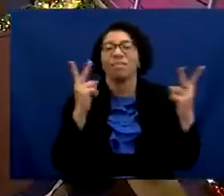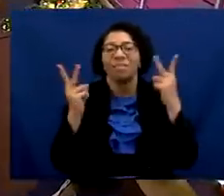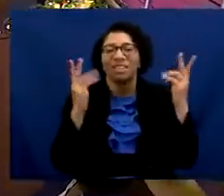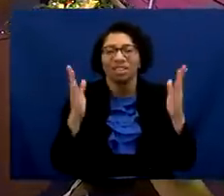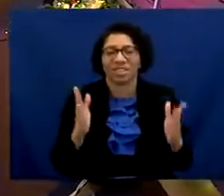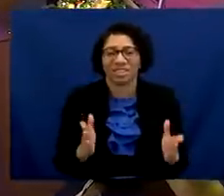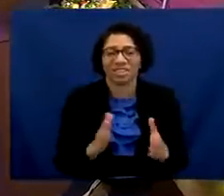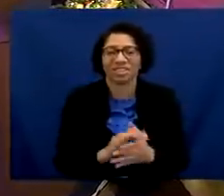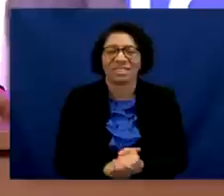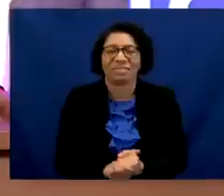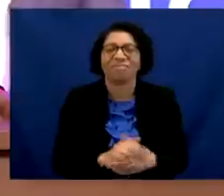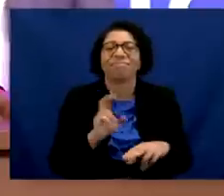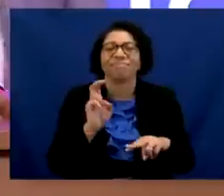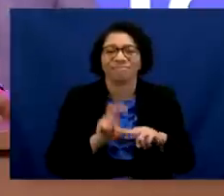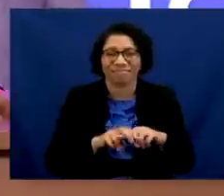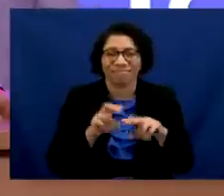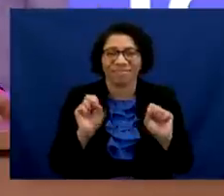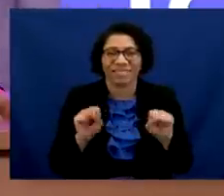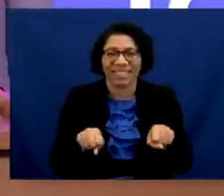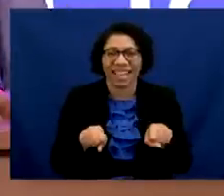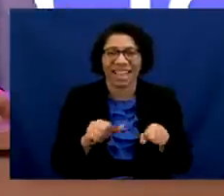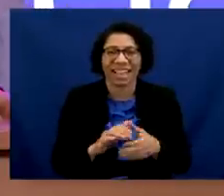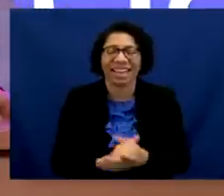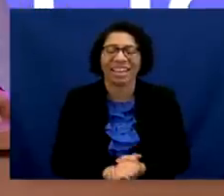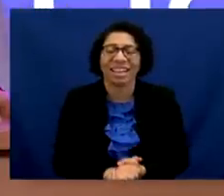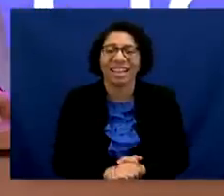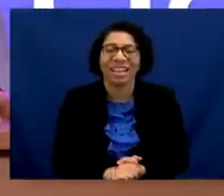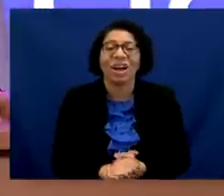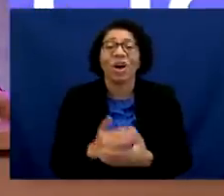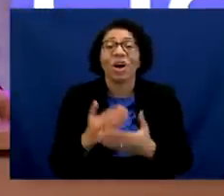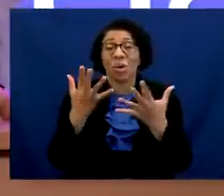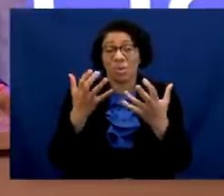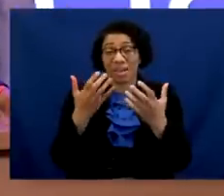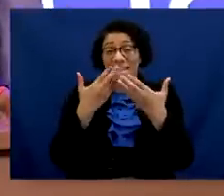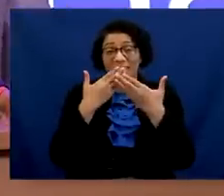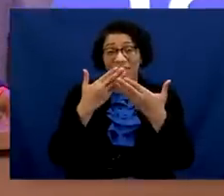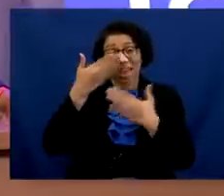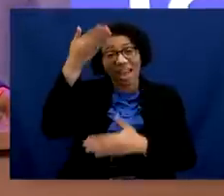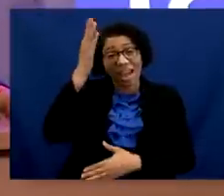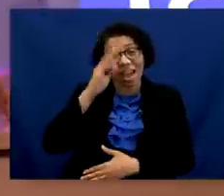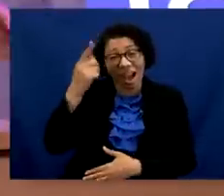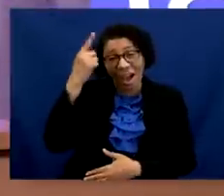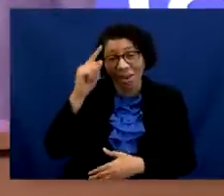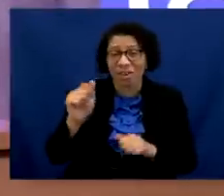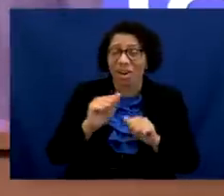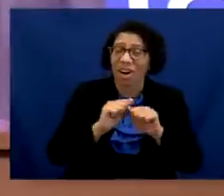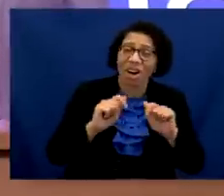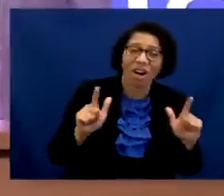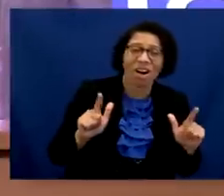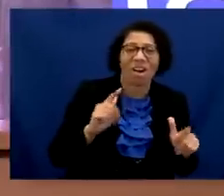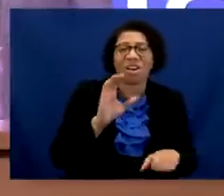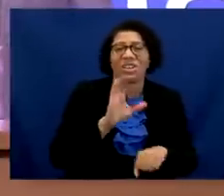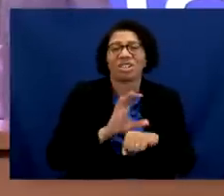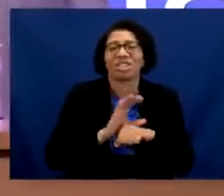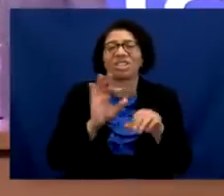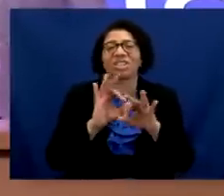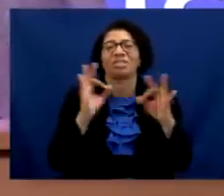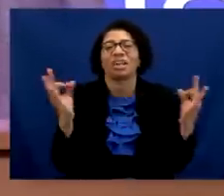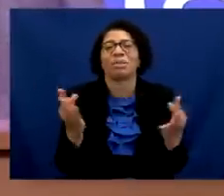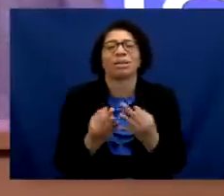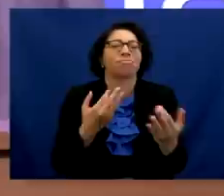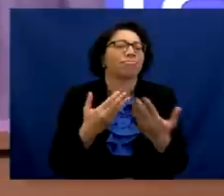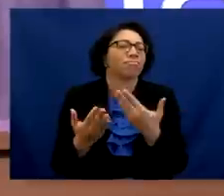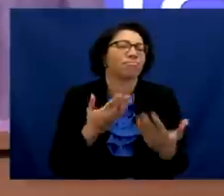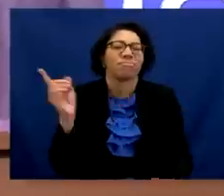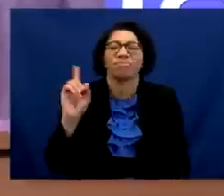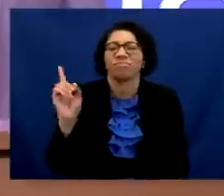Amen. You may claim your seats. And as you do, we likewise want to thank God for the entirety of the Wheeler Wherever family. Wherever you are tuning in from, we thank God that you've